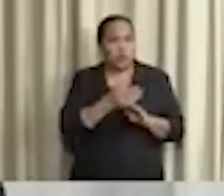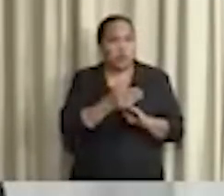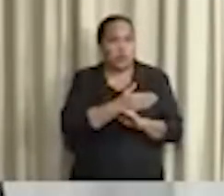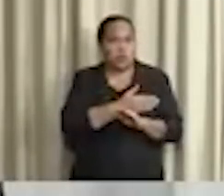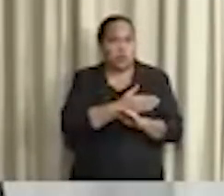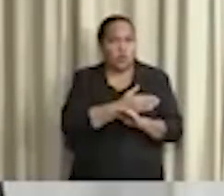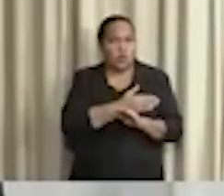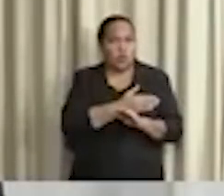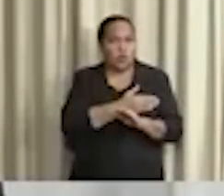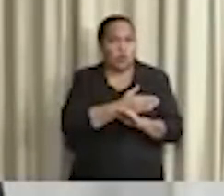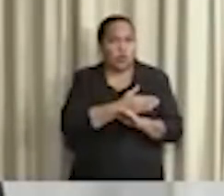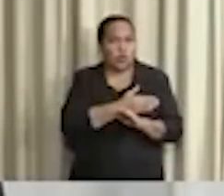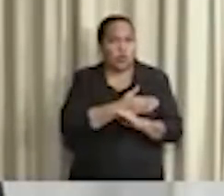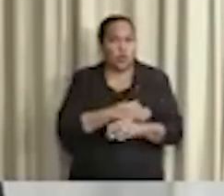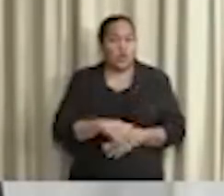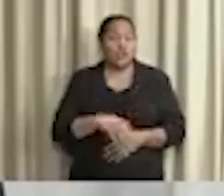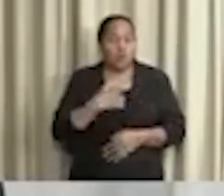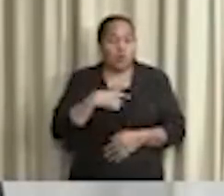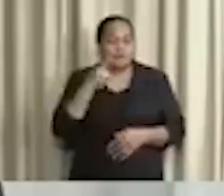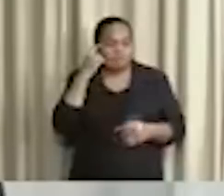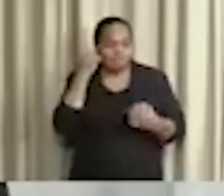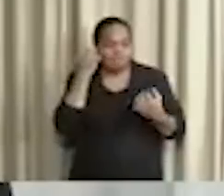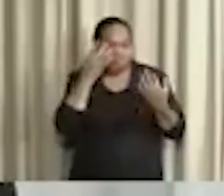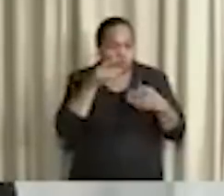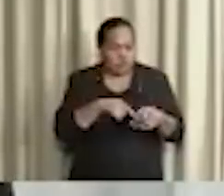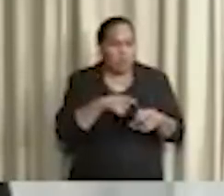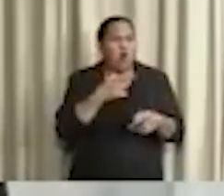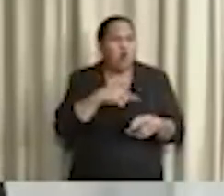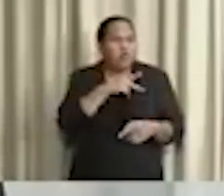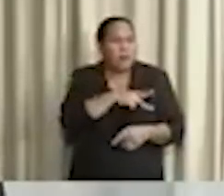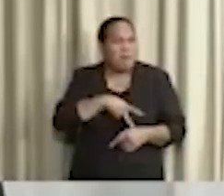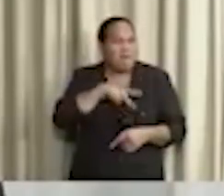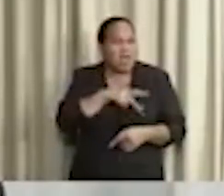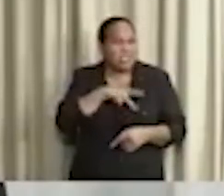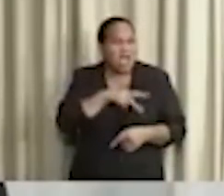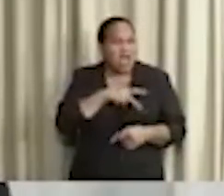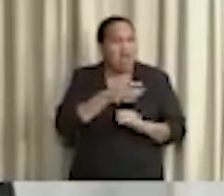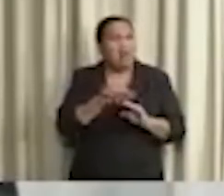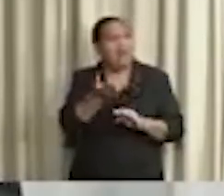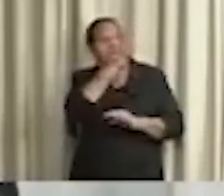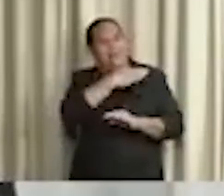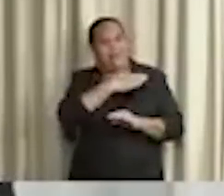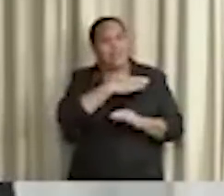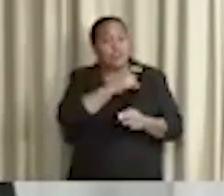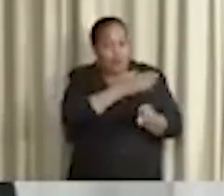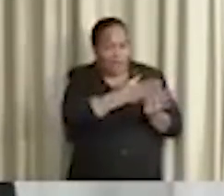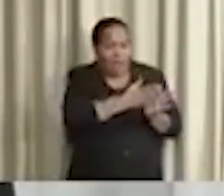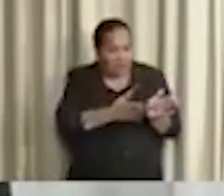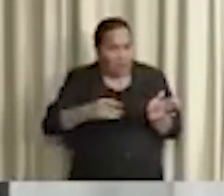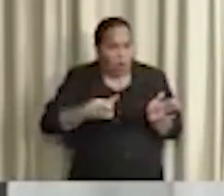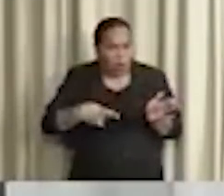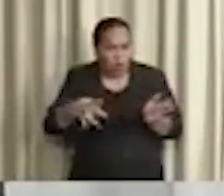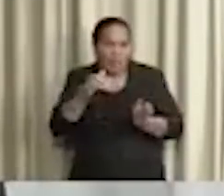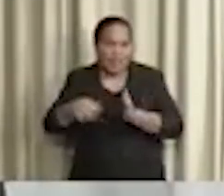because of that specific consideration of those professions for teachers, doctors, and